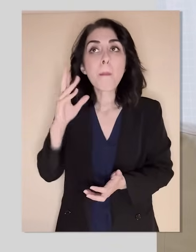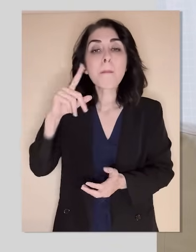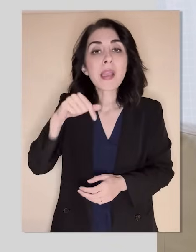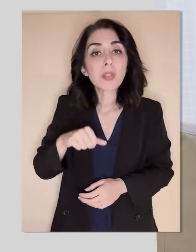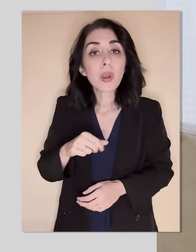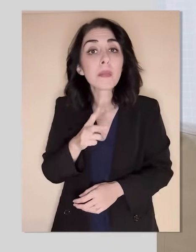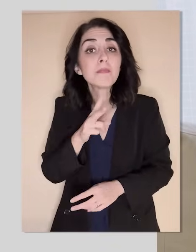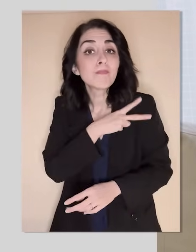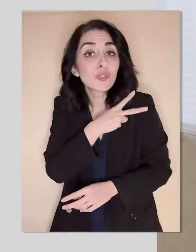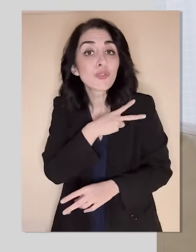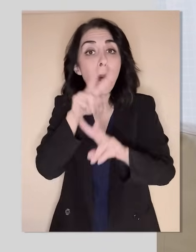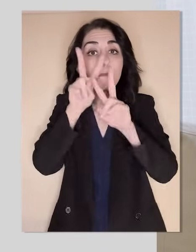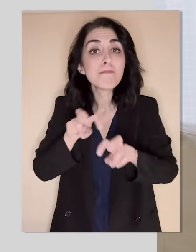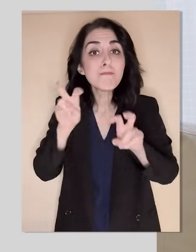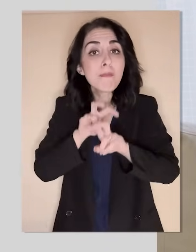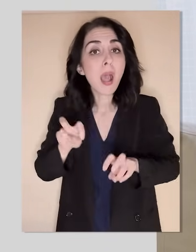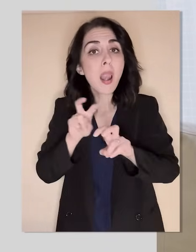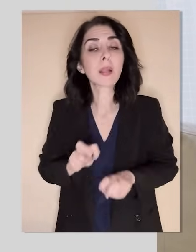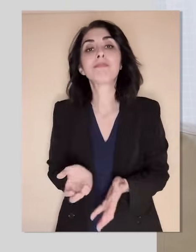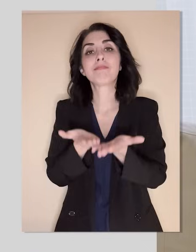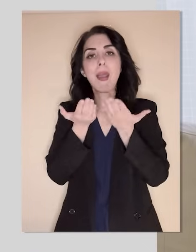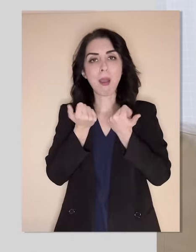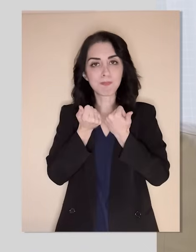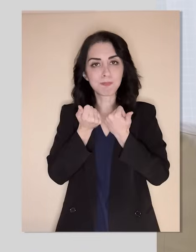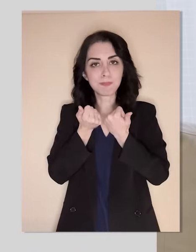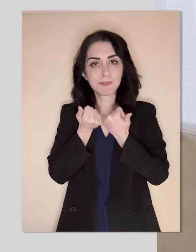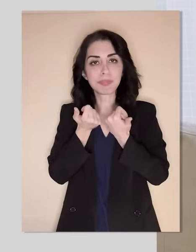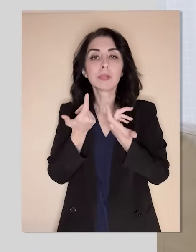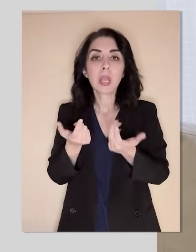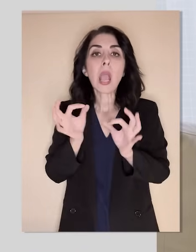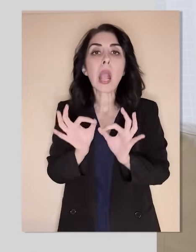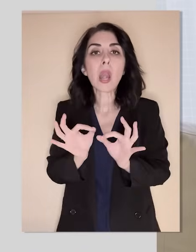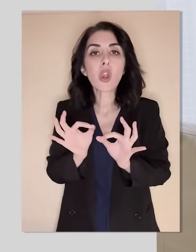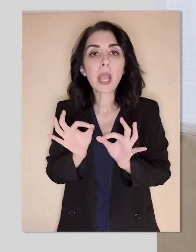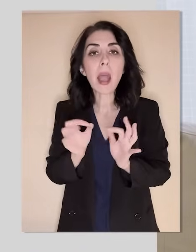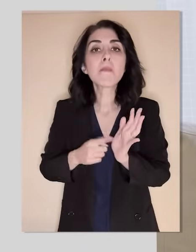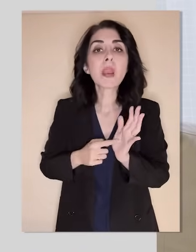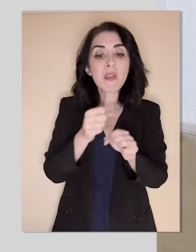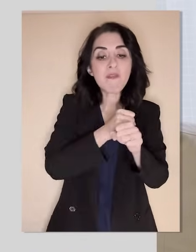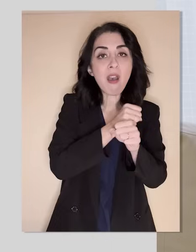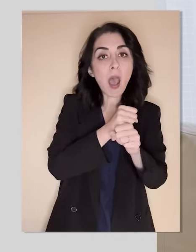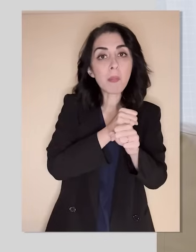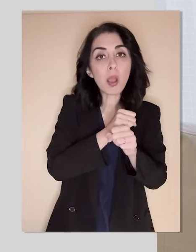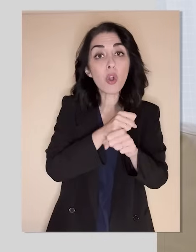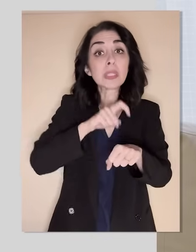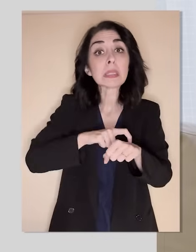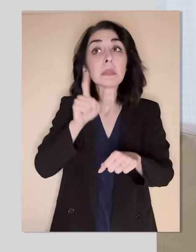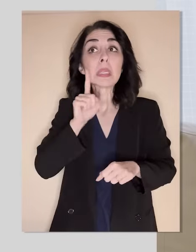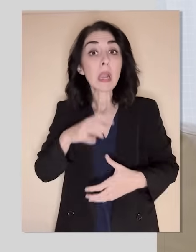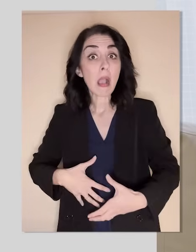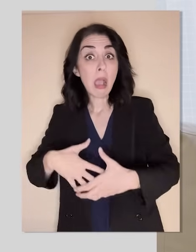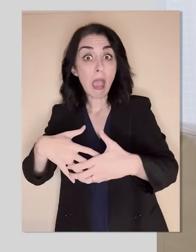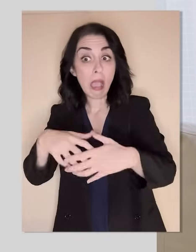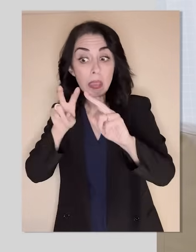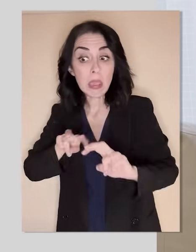turns out that if you don't study a drug during pregnancy, the FDA in